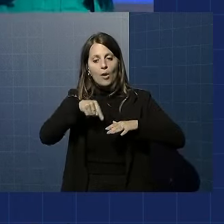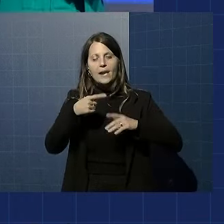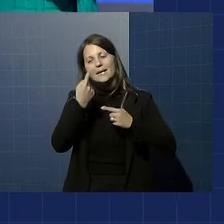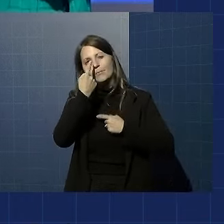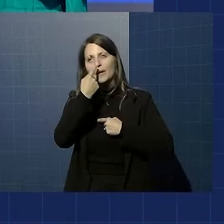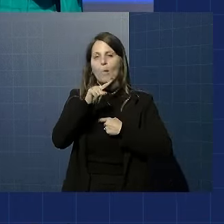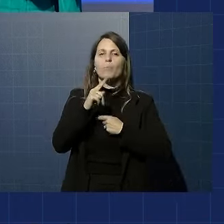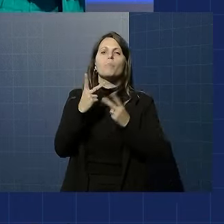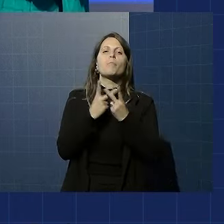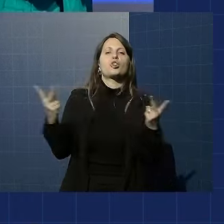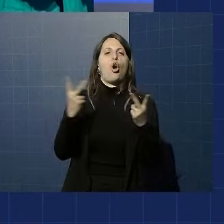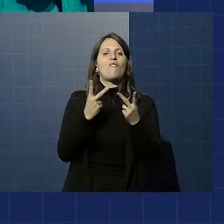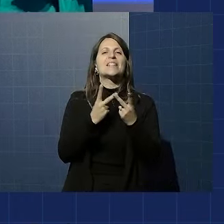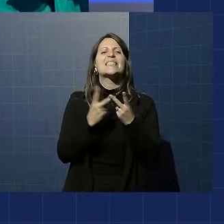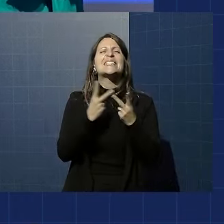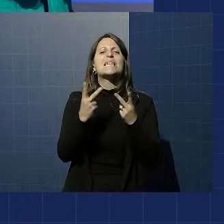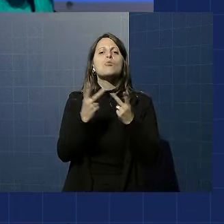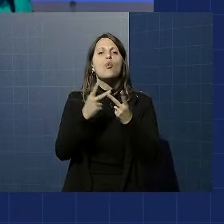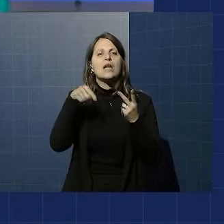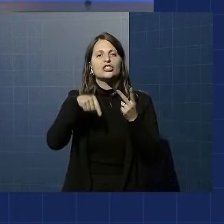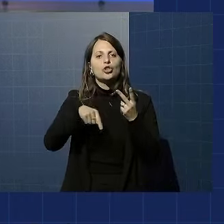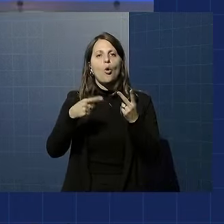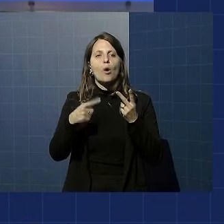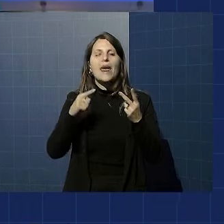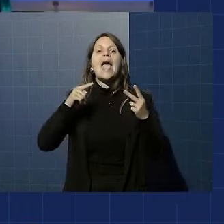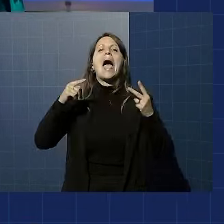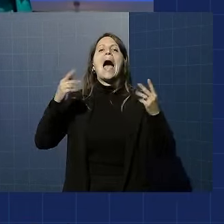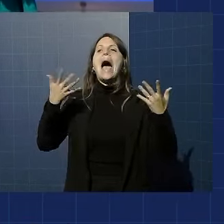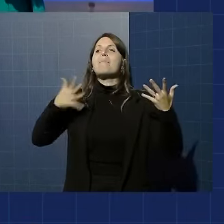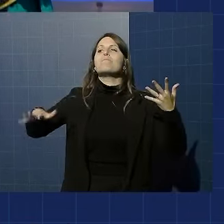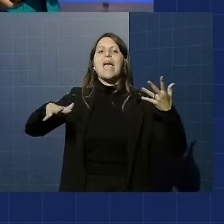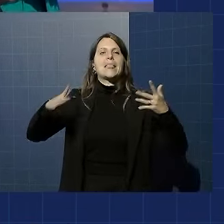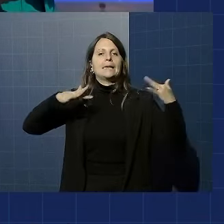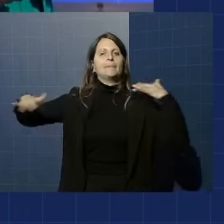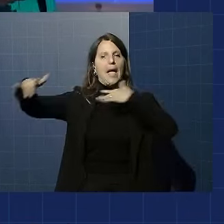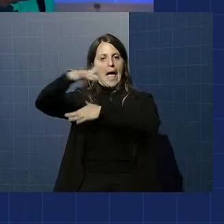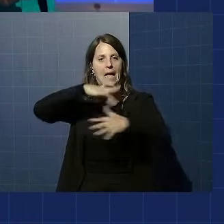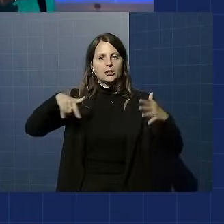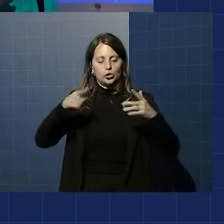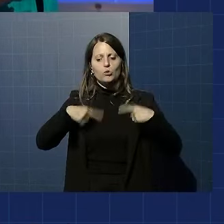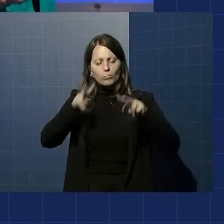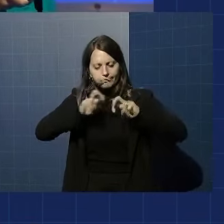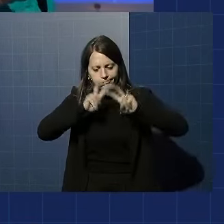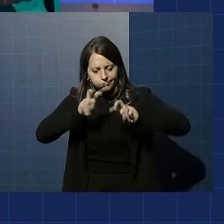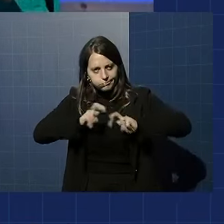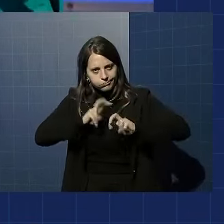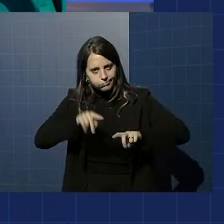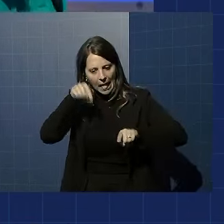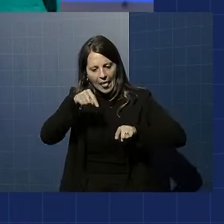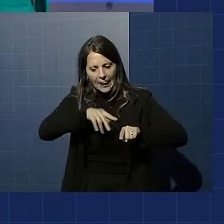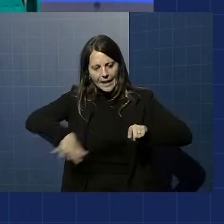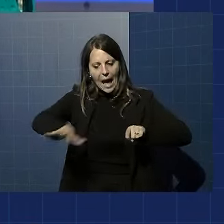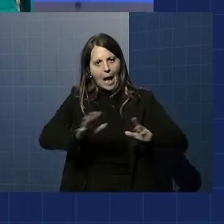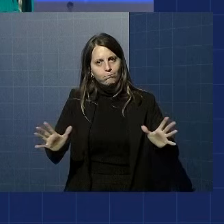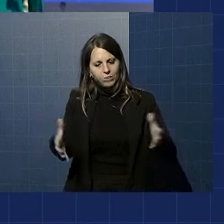research and to translate and take knowledge that will help us also further in space. The second element is,